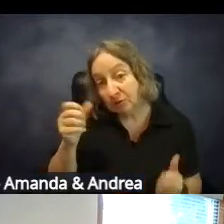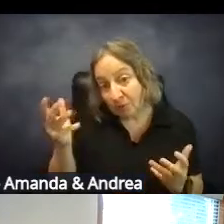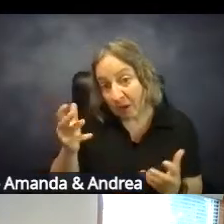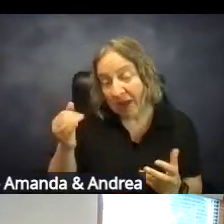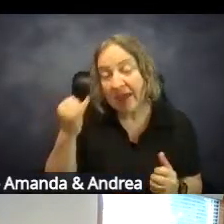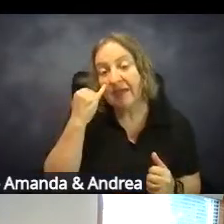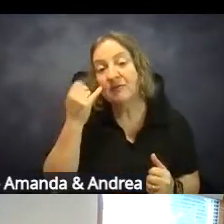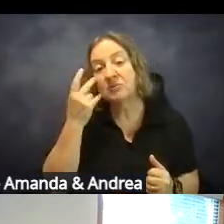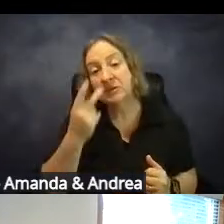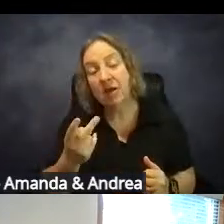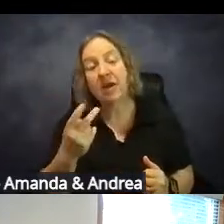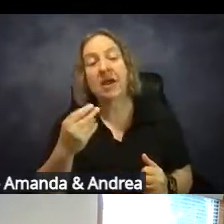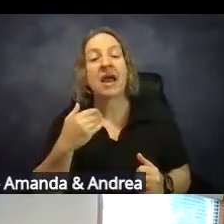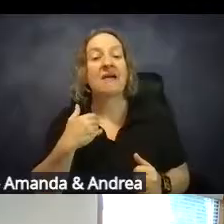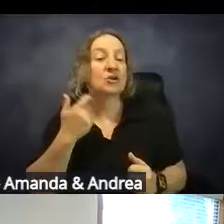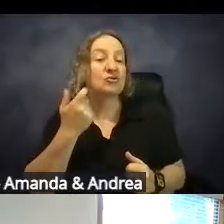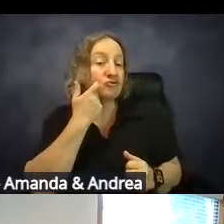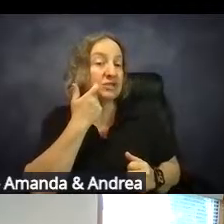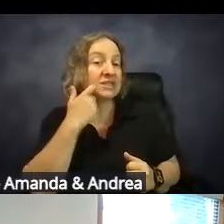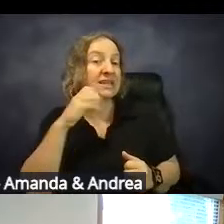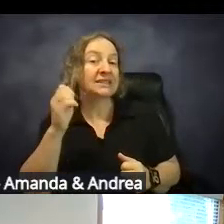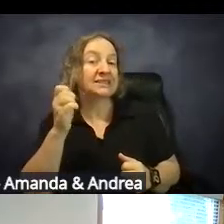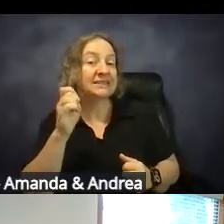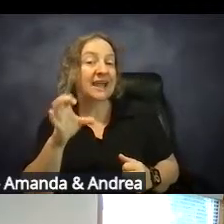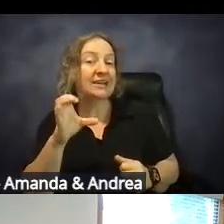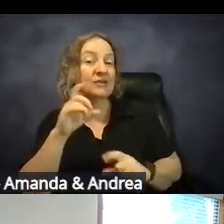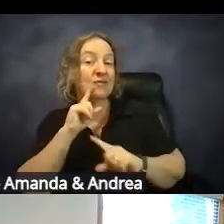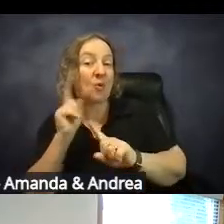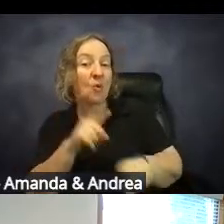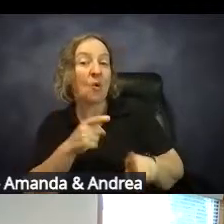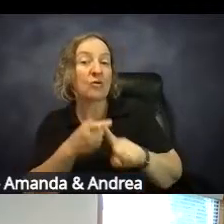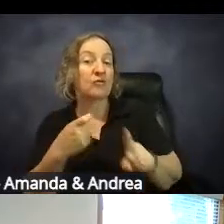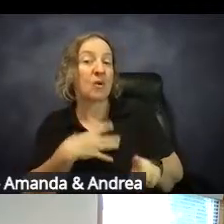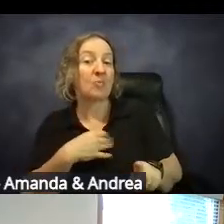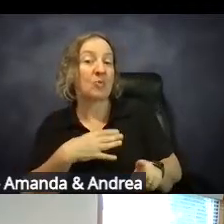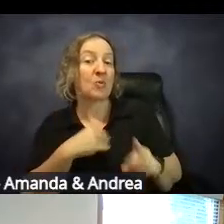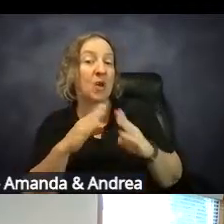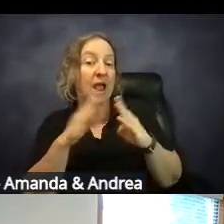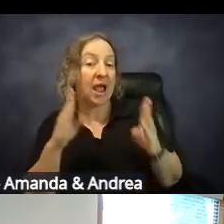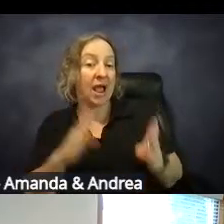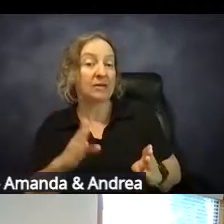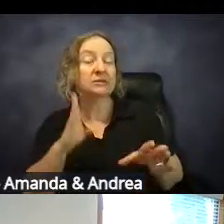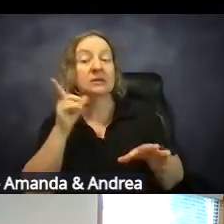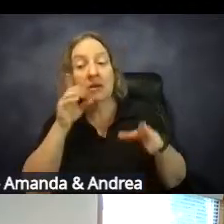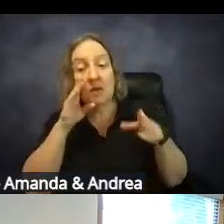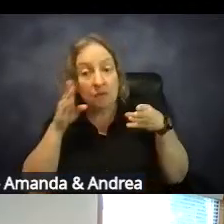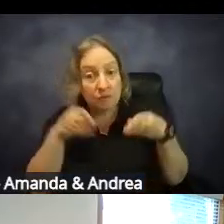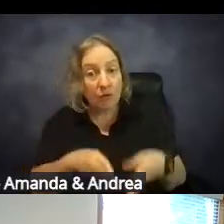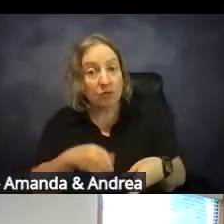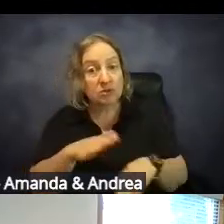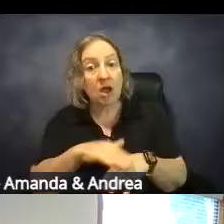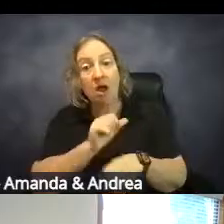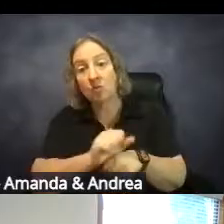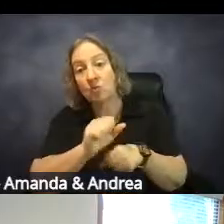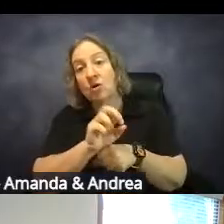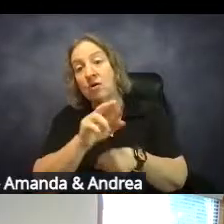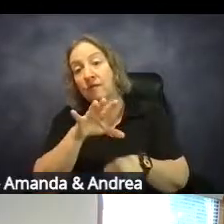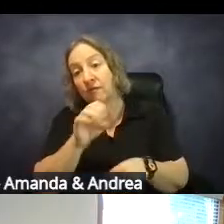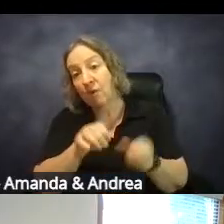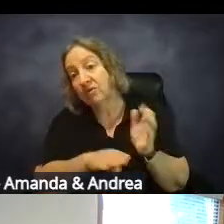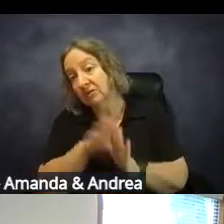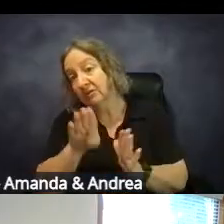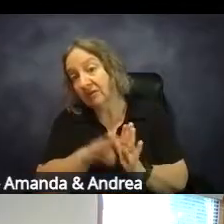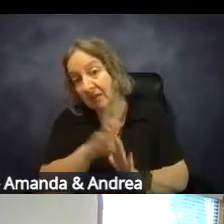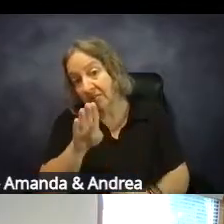there was a recent executive order that came out of the White House that focused on workforce development